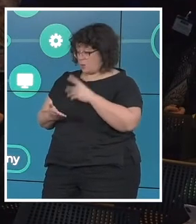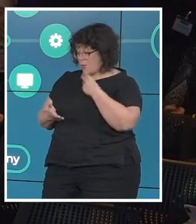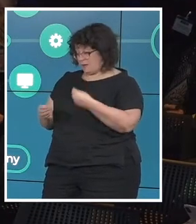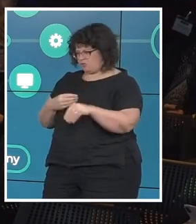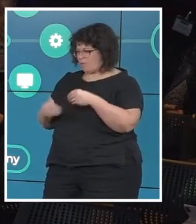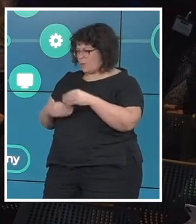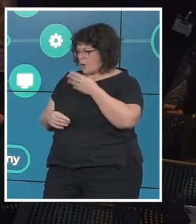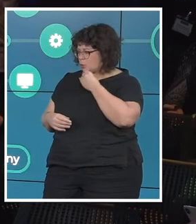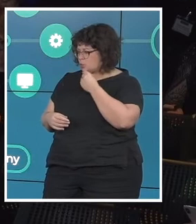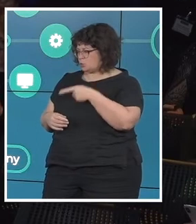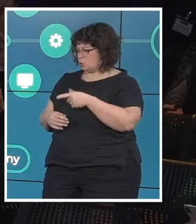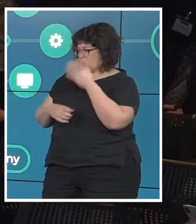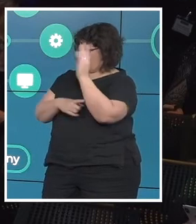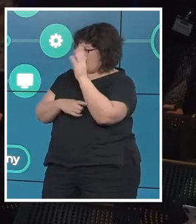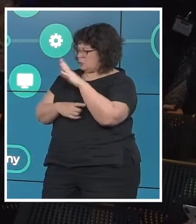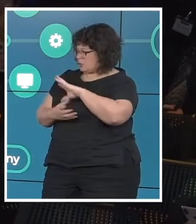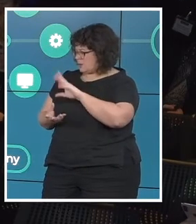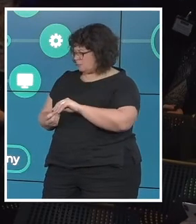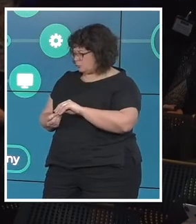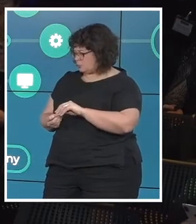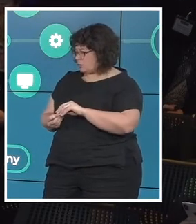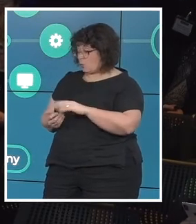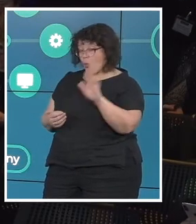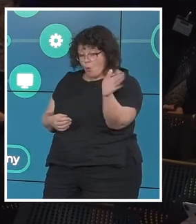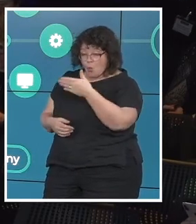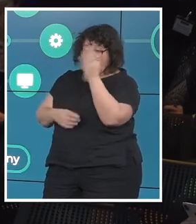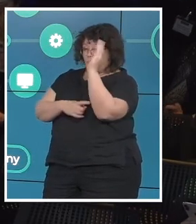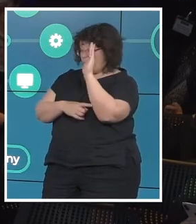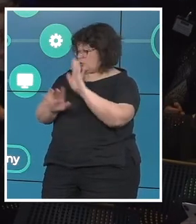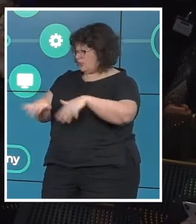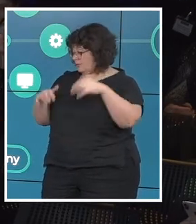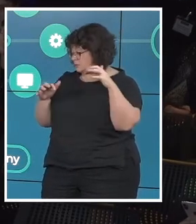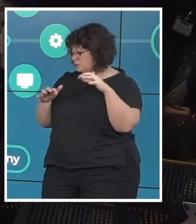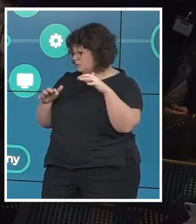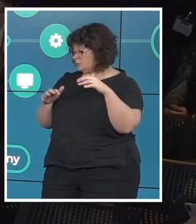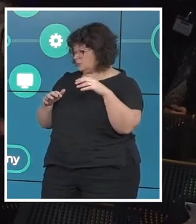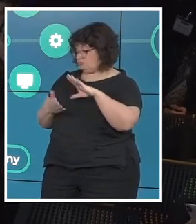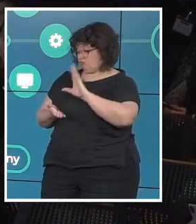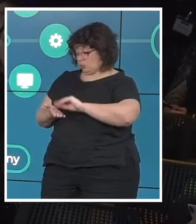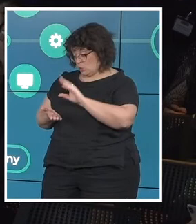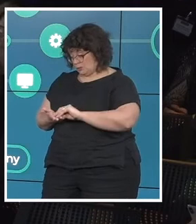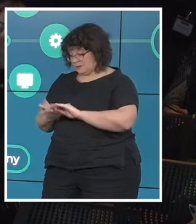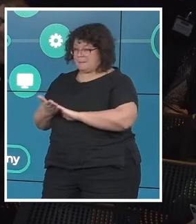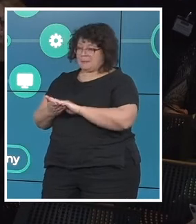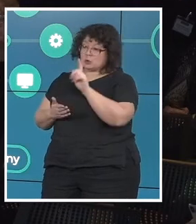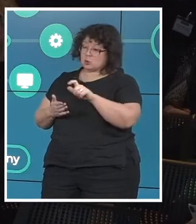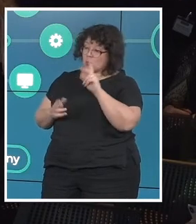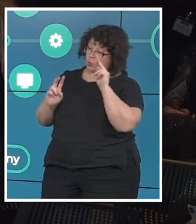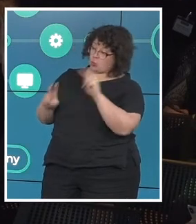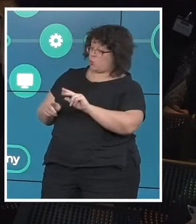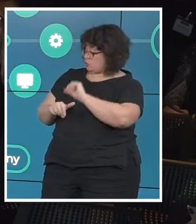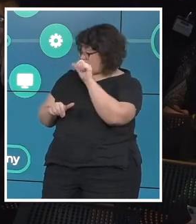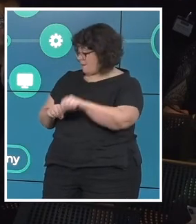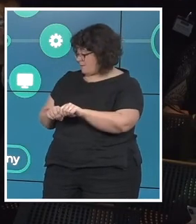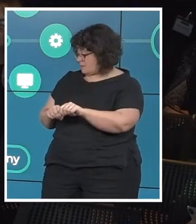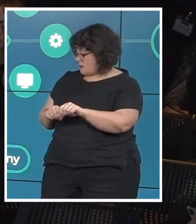so that students can watch it back afterwards, and that's available to all students. But obviously without the captions, many students are